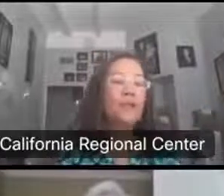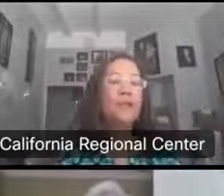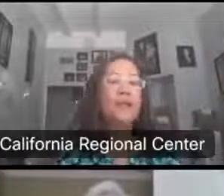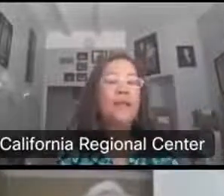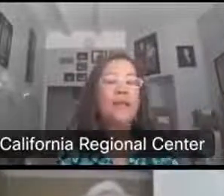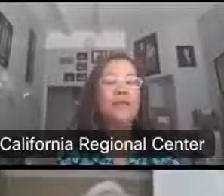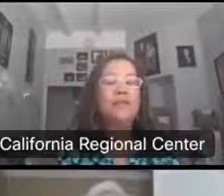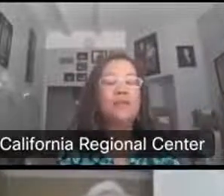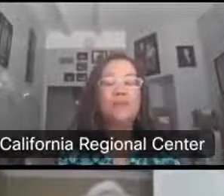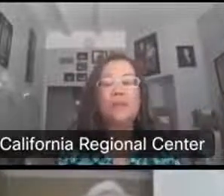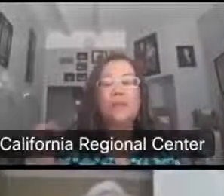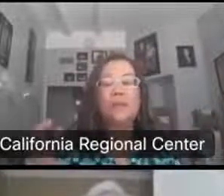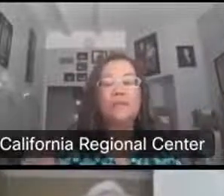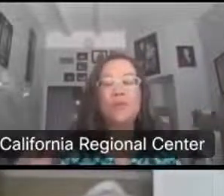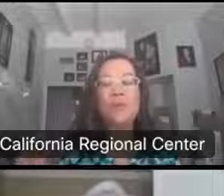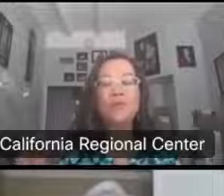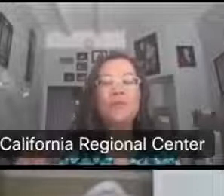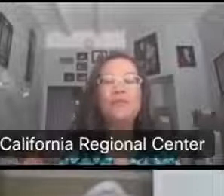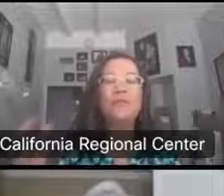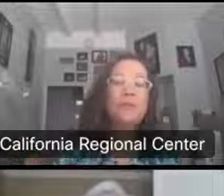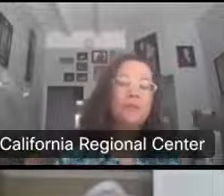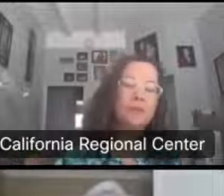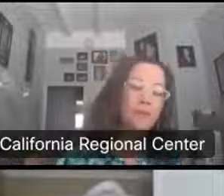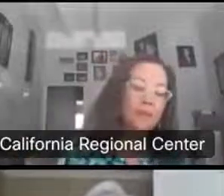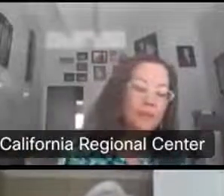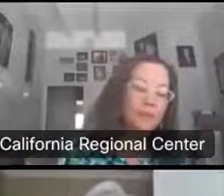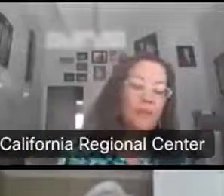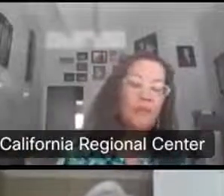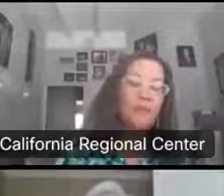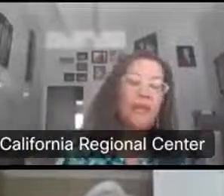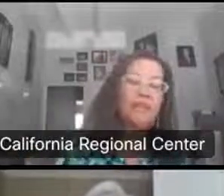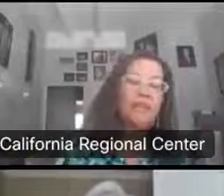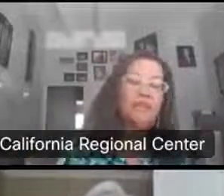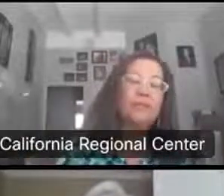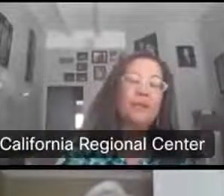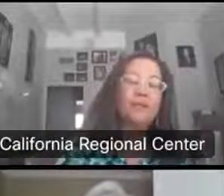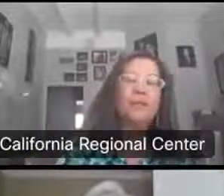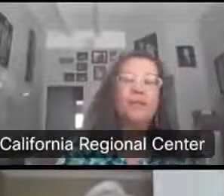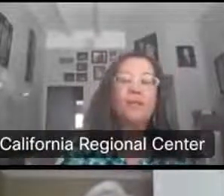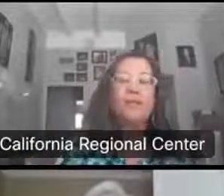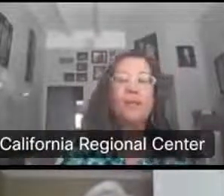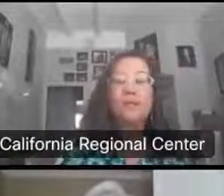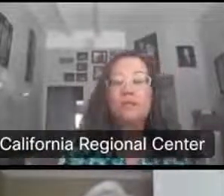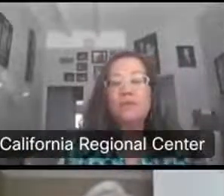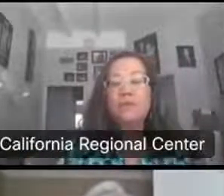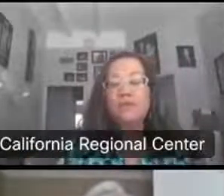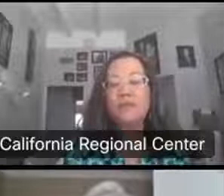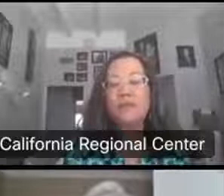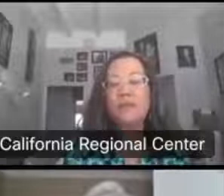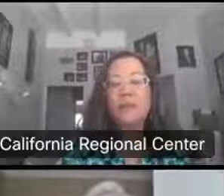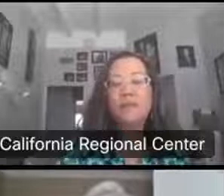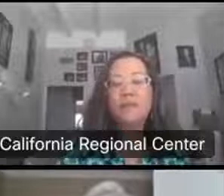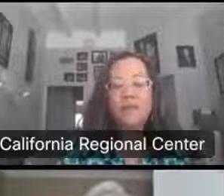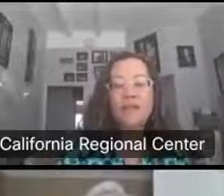grant and your proposal, if you are going to be working with the Alta, our regional